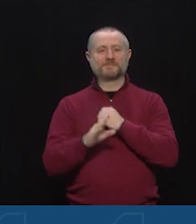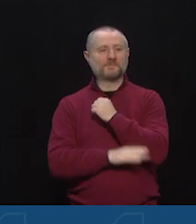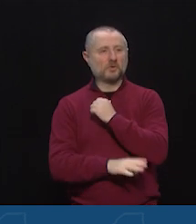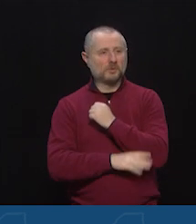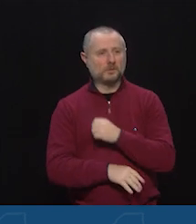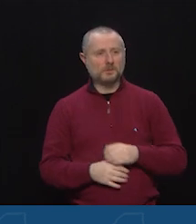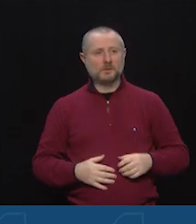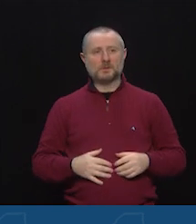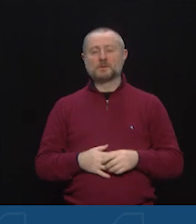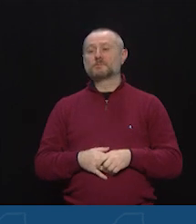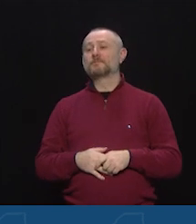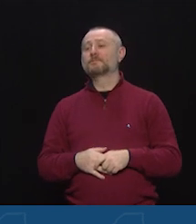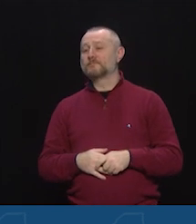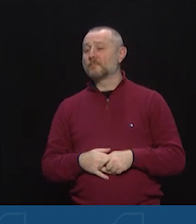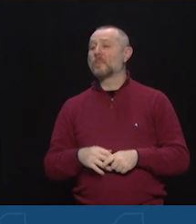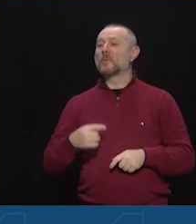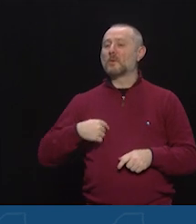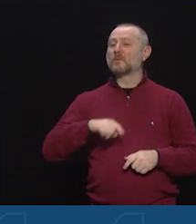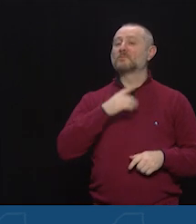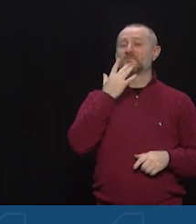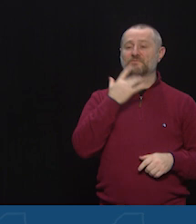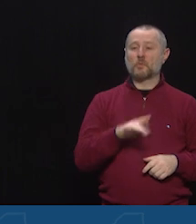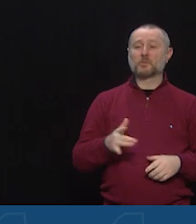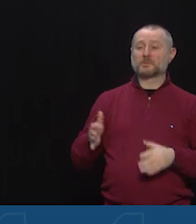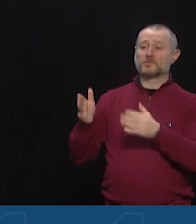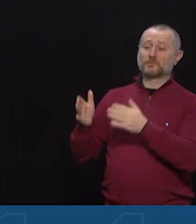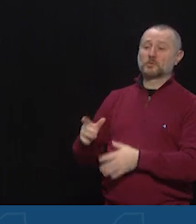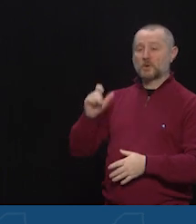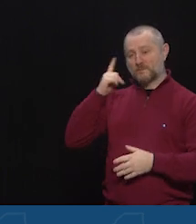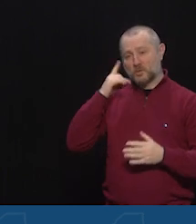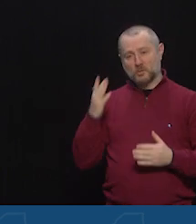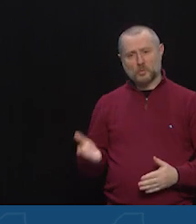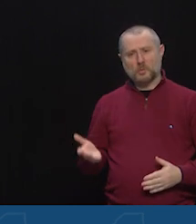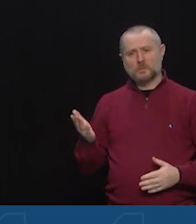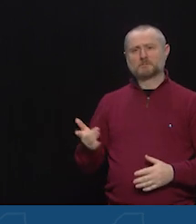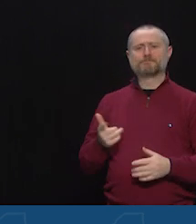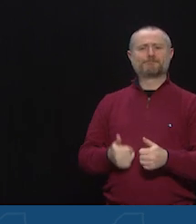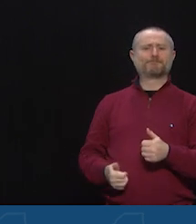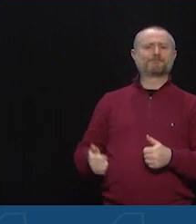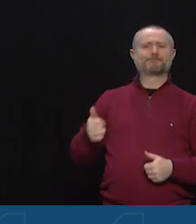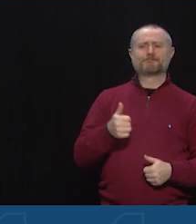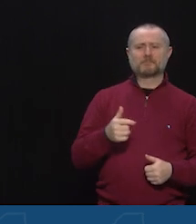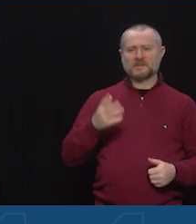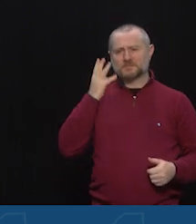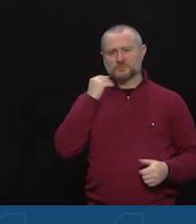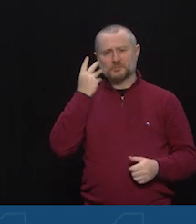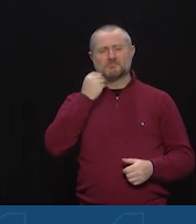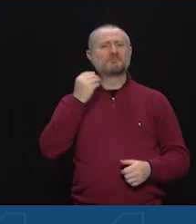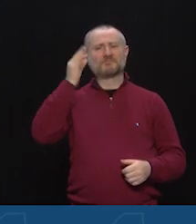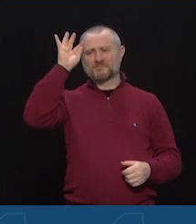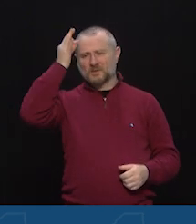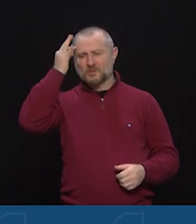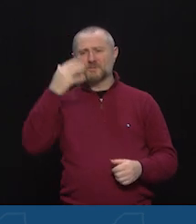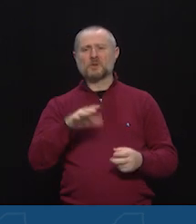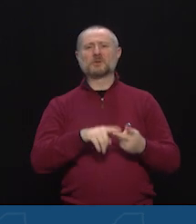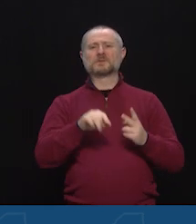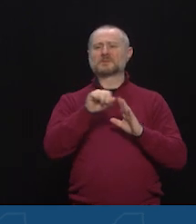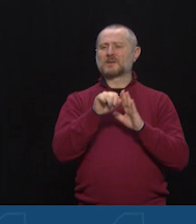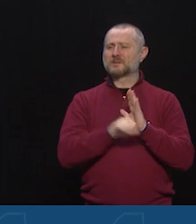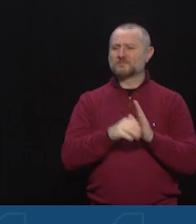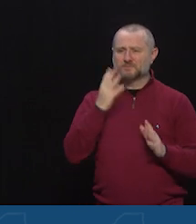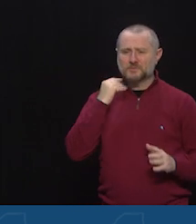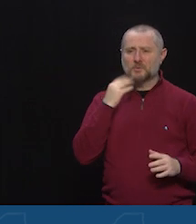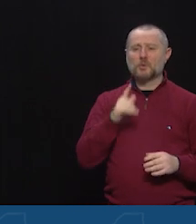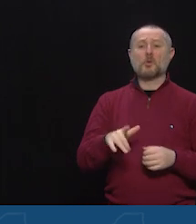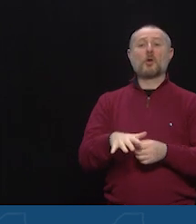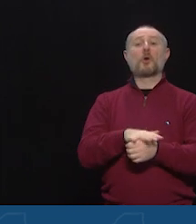then, we are fortunate to have a governor who's not only a state official and a federal official in her career, but also a local official, because she